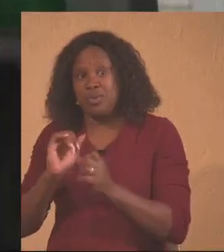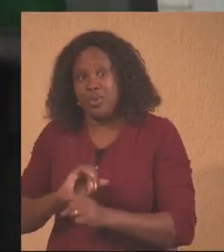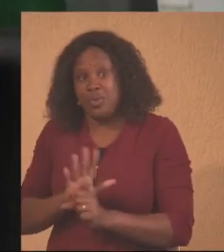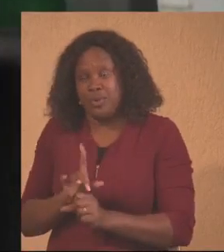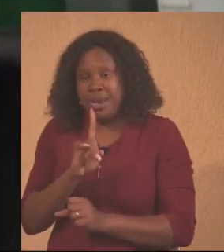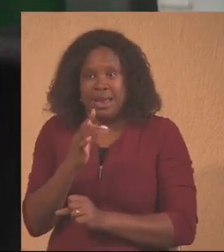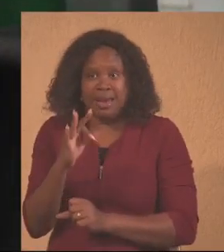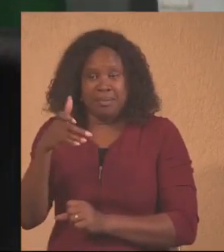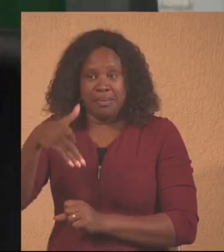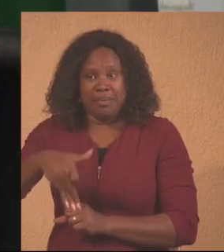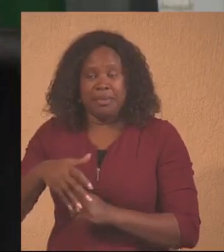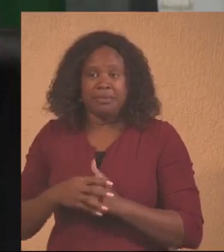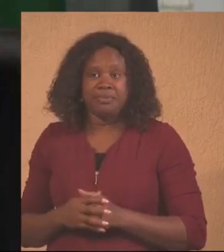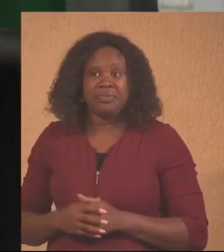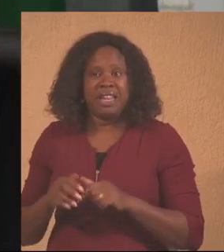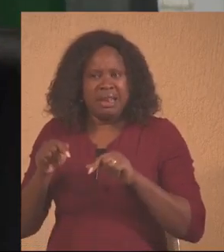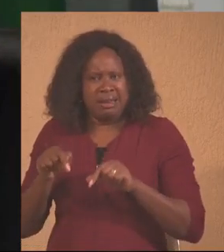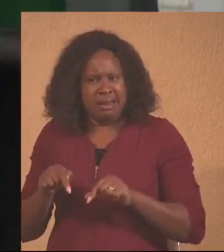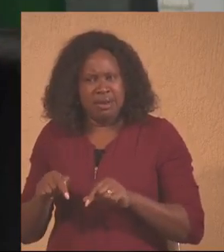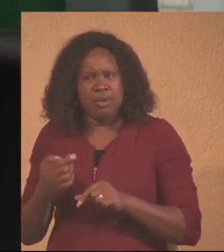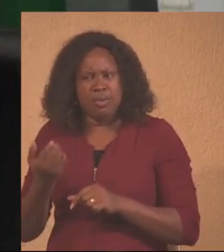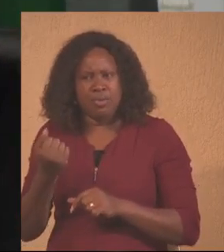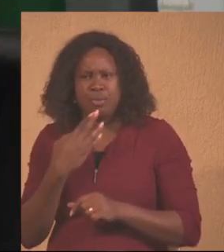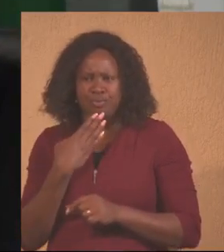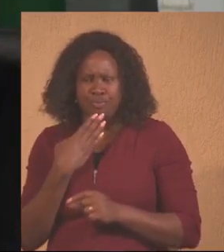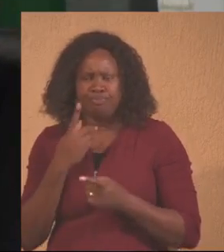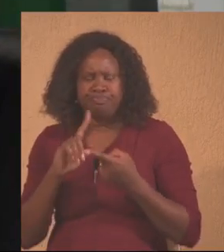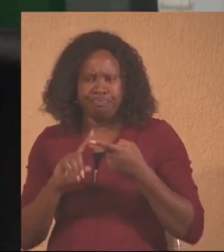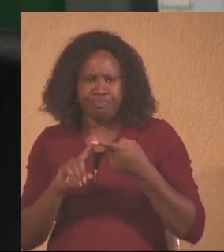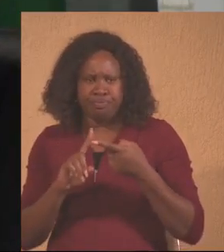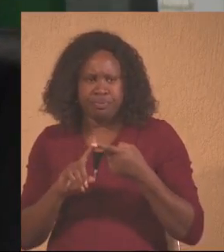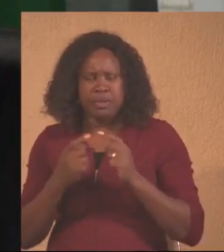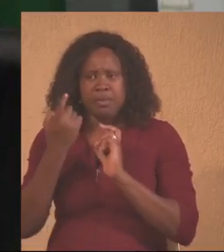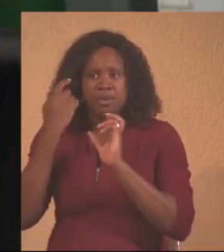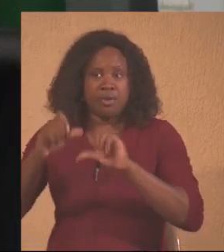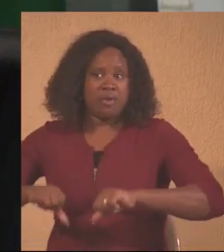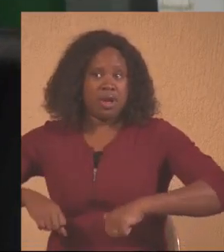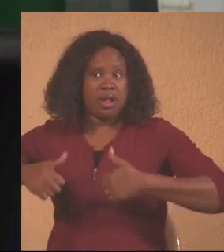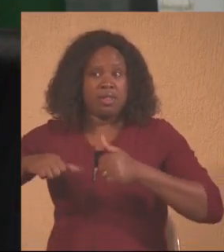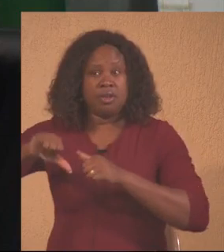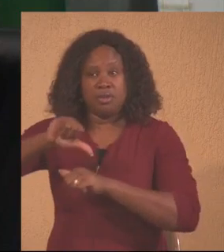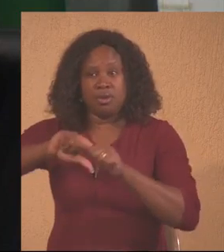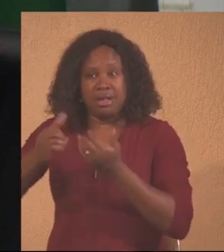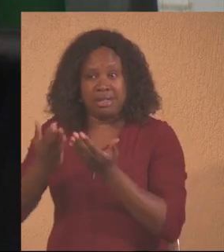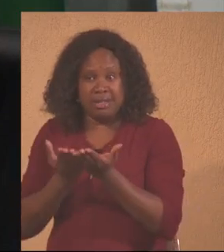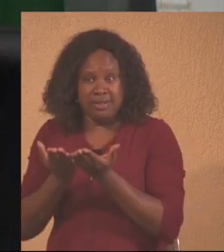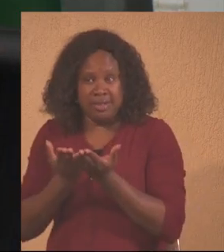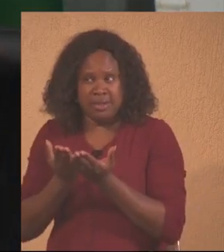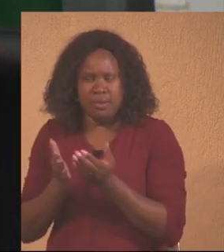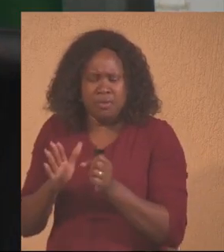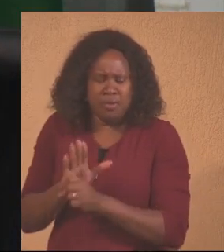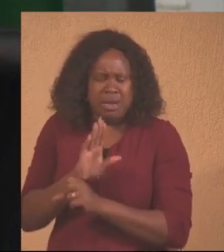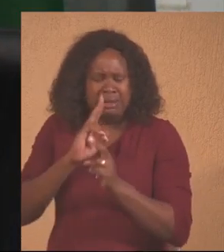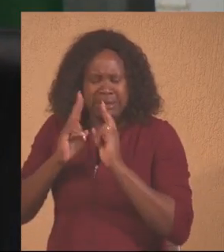in Namibia. This afternoon, we are joined by colleagues from the Ministry of Health and Social Services to fully delve into